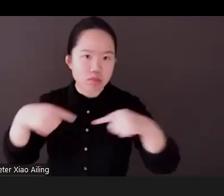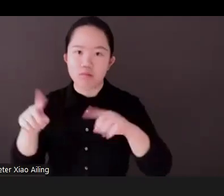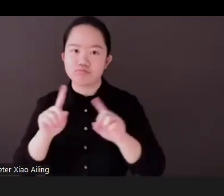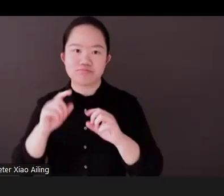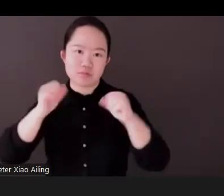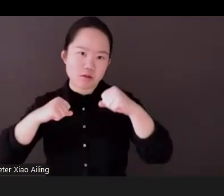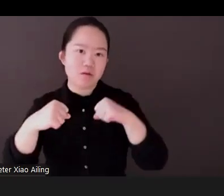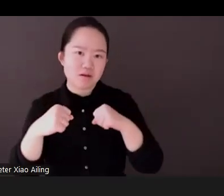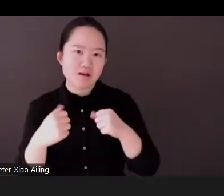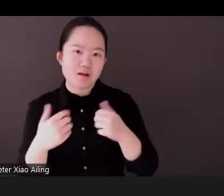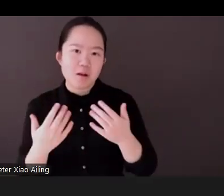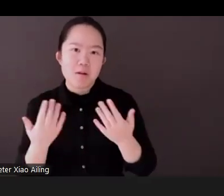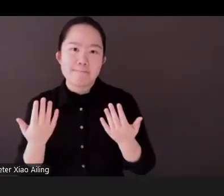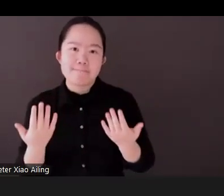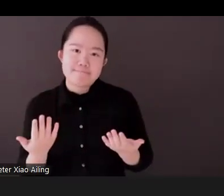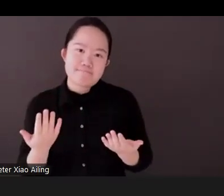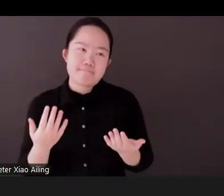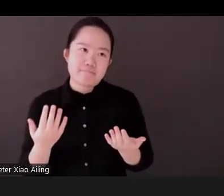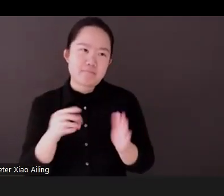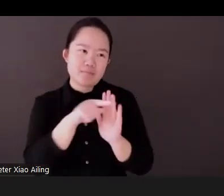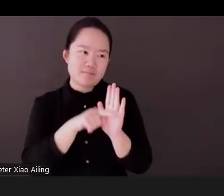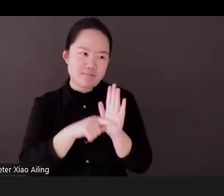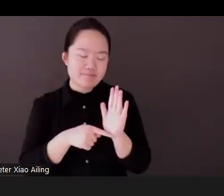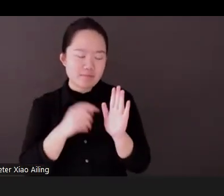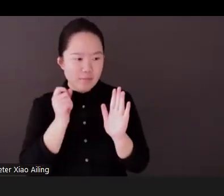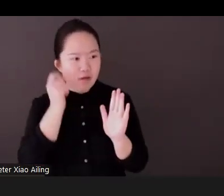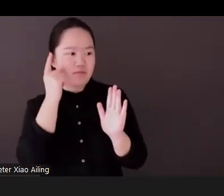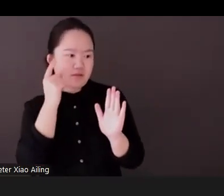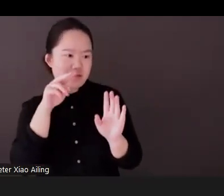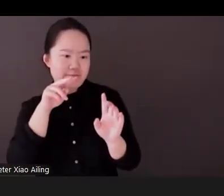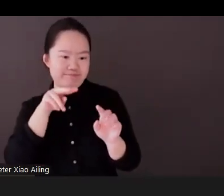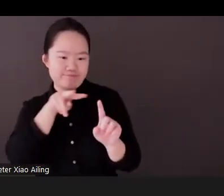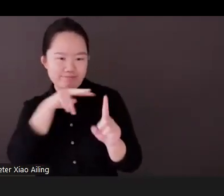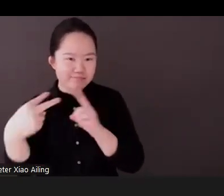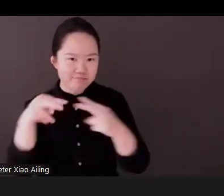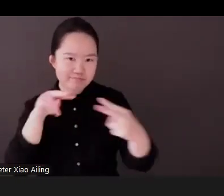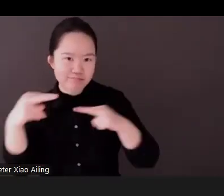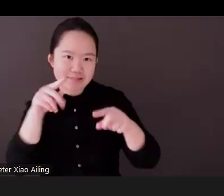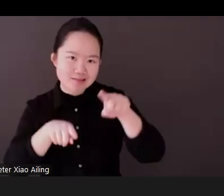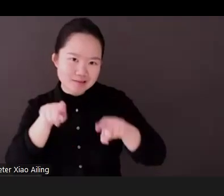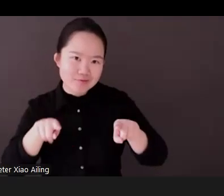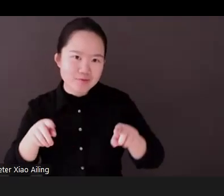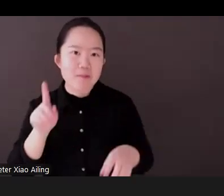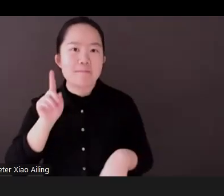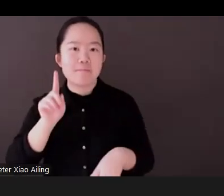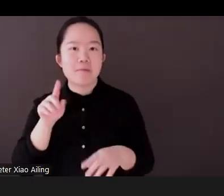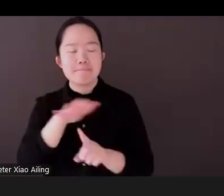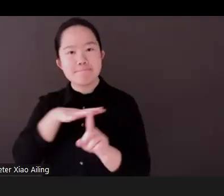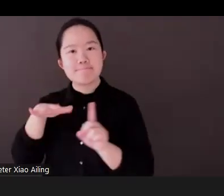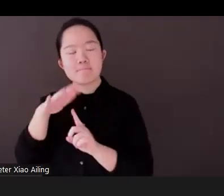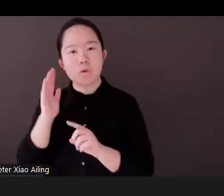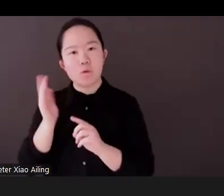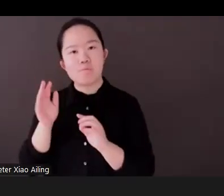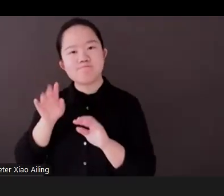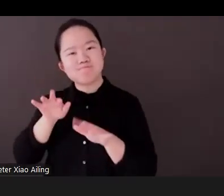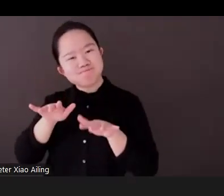implementation will be similar. But I was thinking that maybe if H&M is breaking the law in